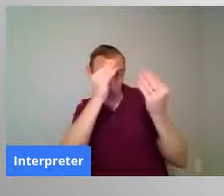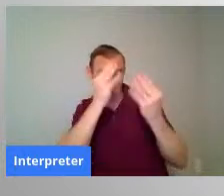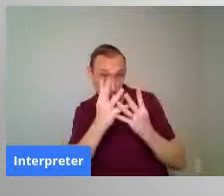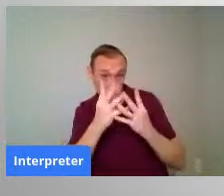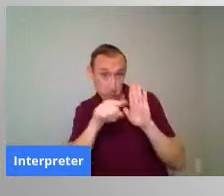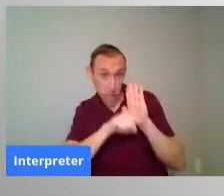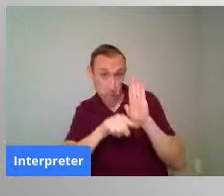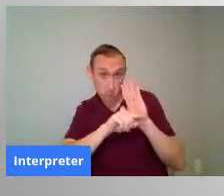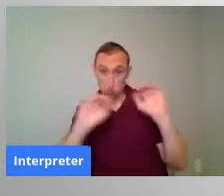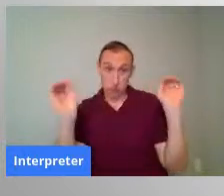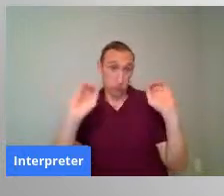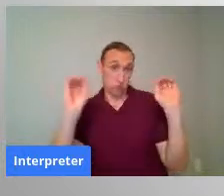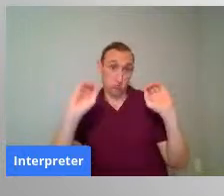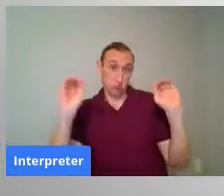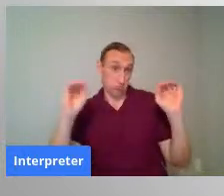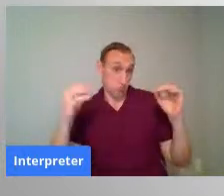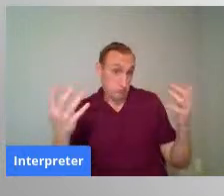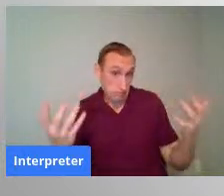and